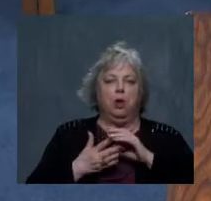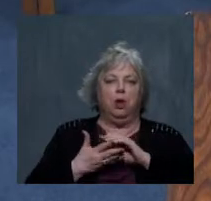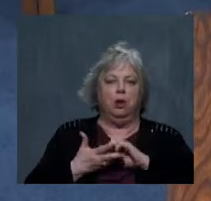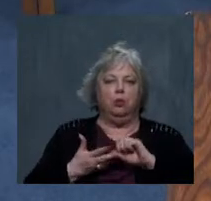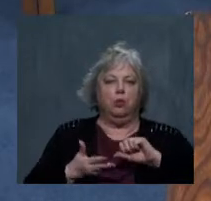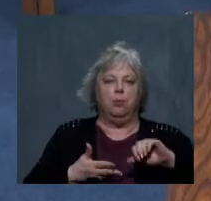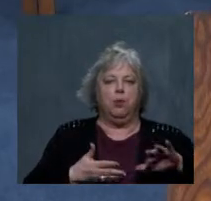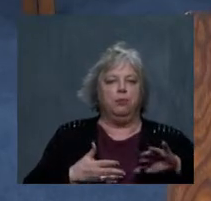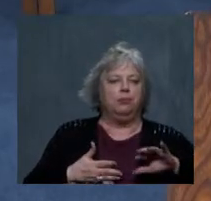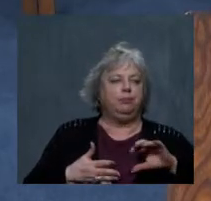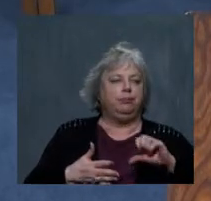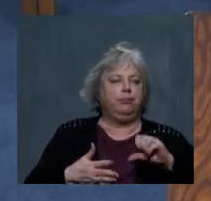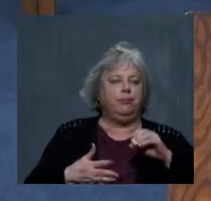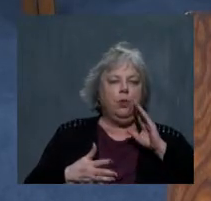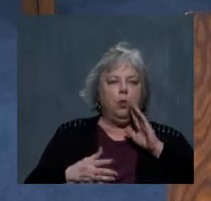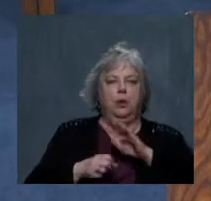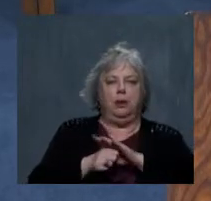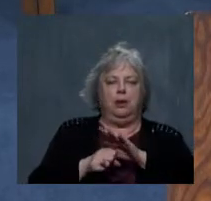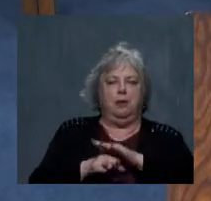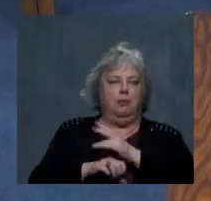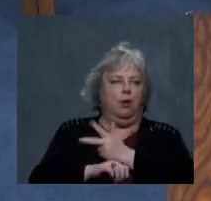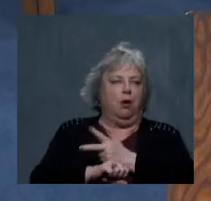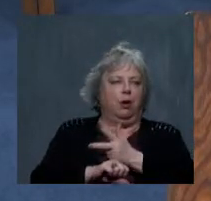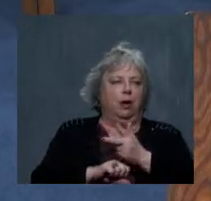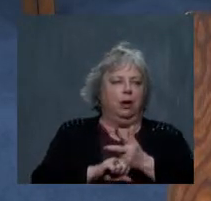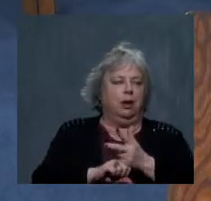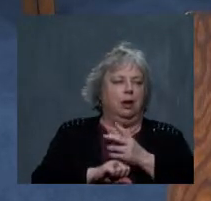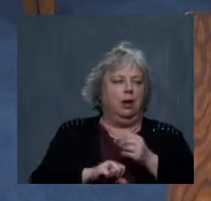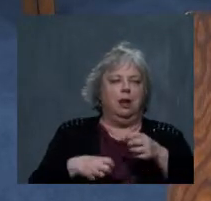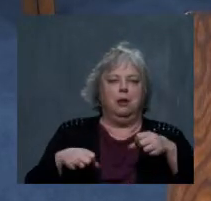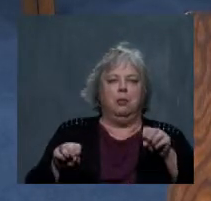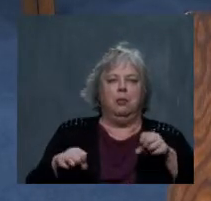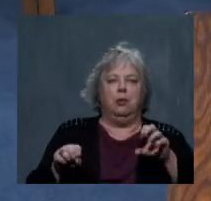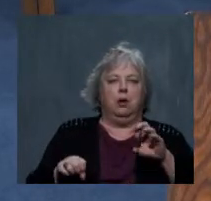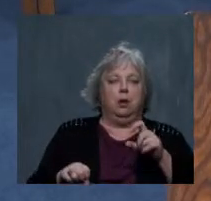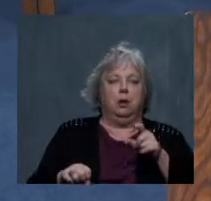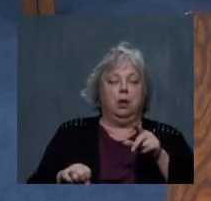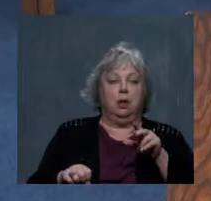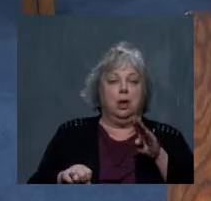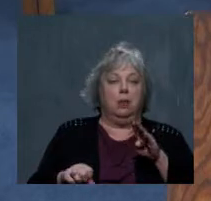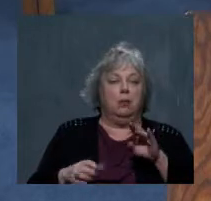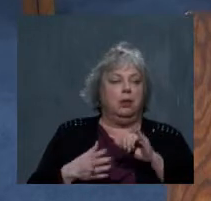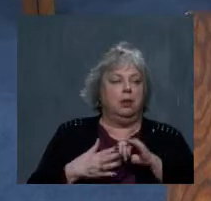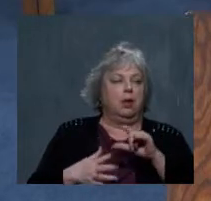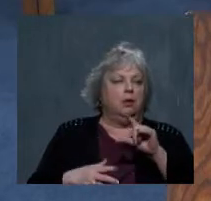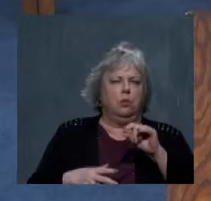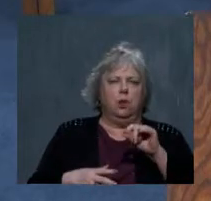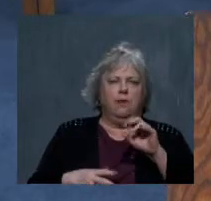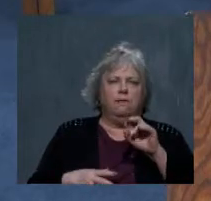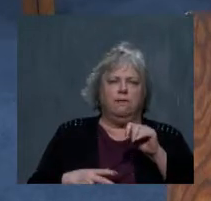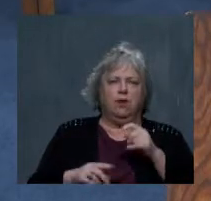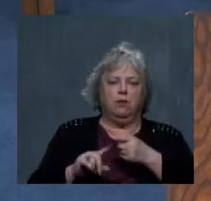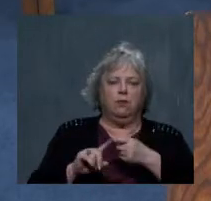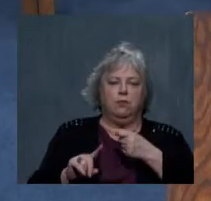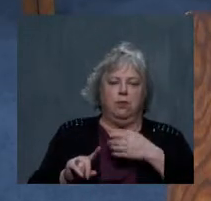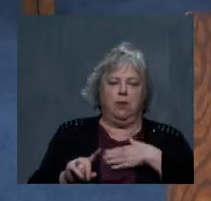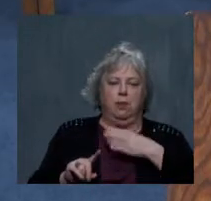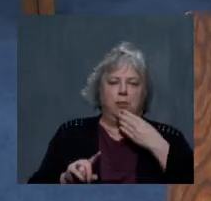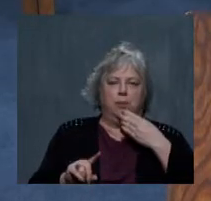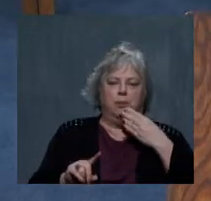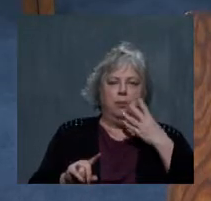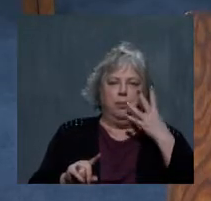be adequate parking, and the motorcycle club, which is 20 foot, I guess, from my beauty